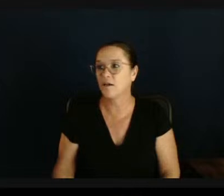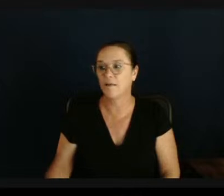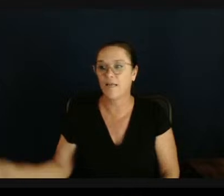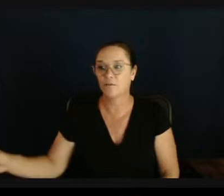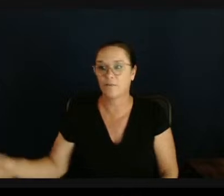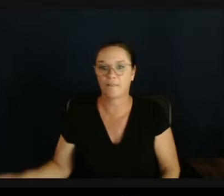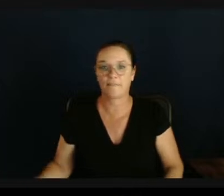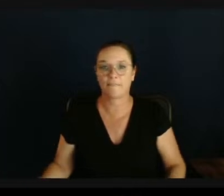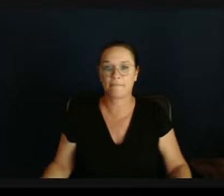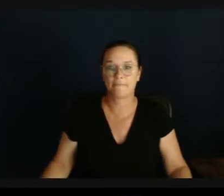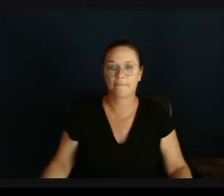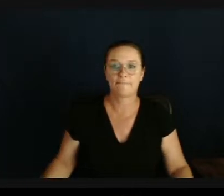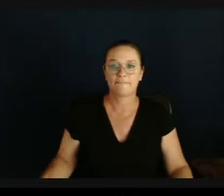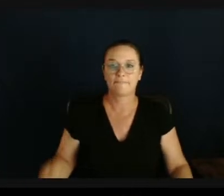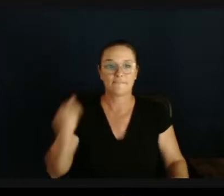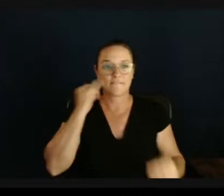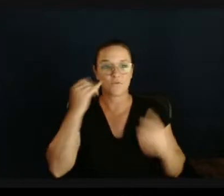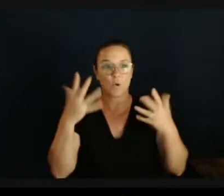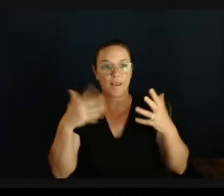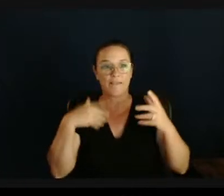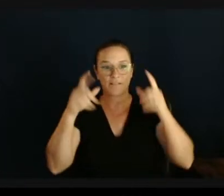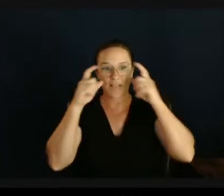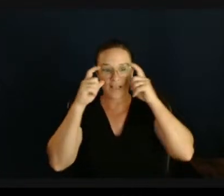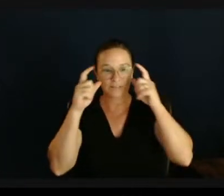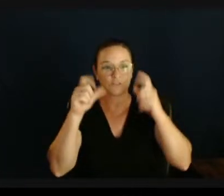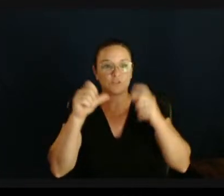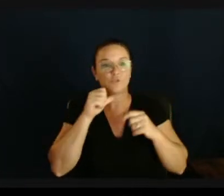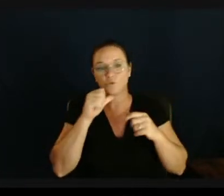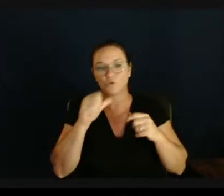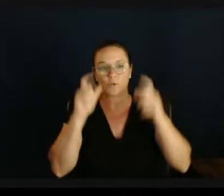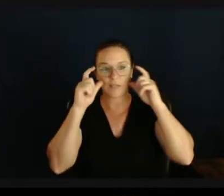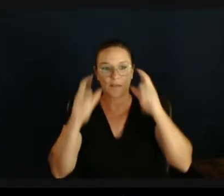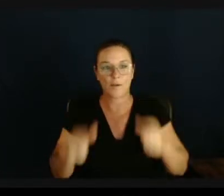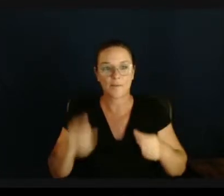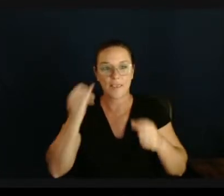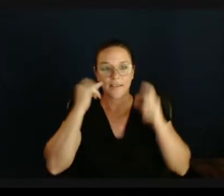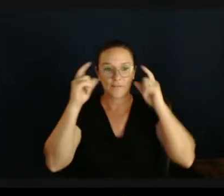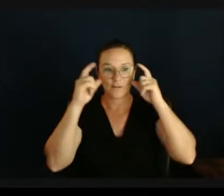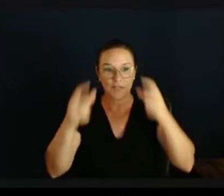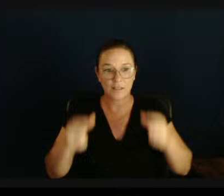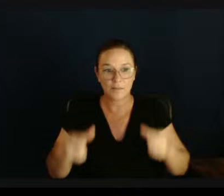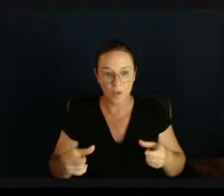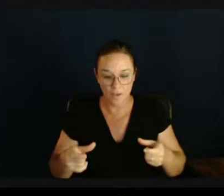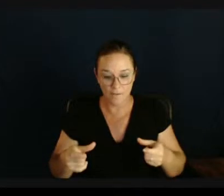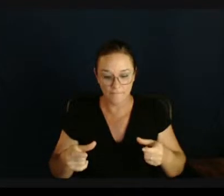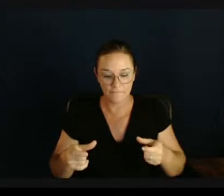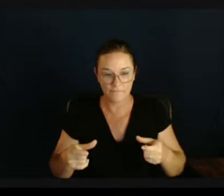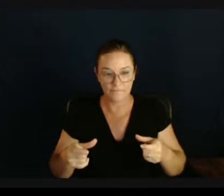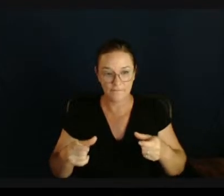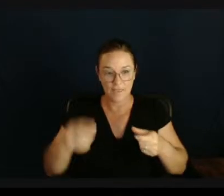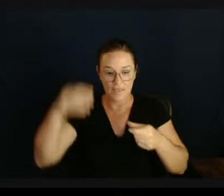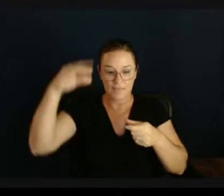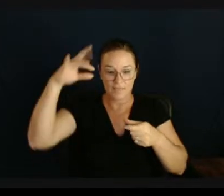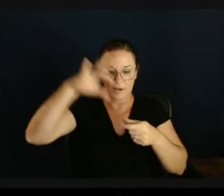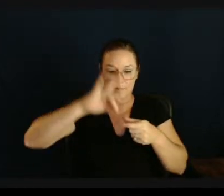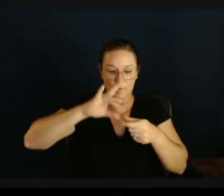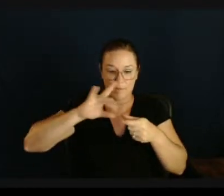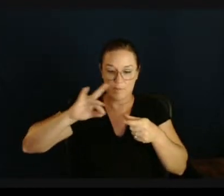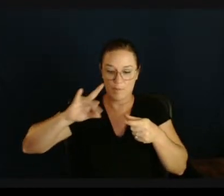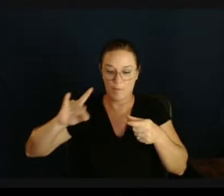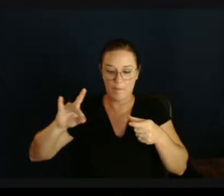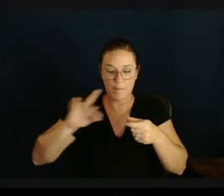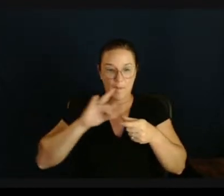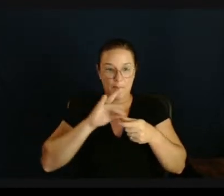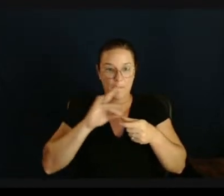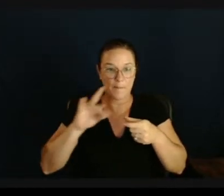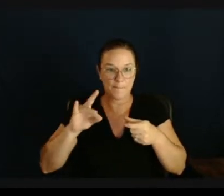on already and you don't take them off, that's great. If you take them off and you put them down and the Pele's hair falls in the lenses and